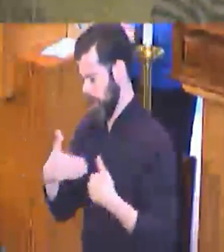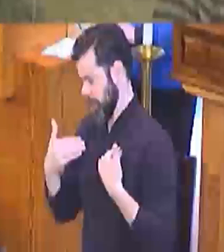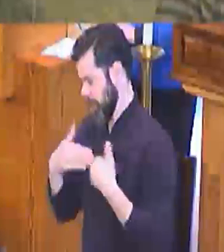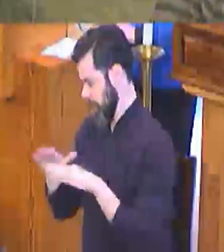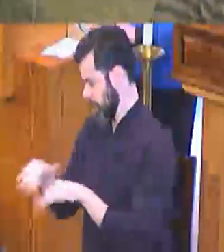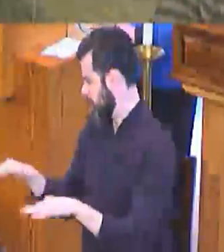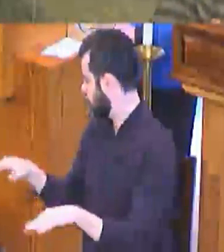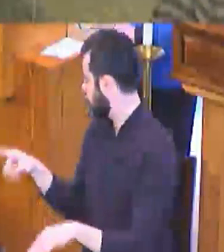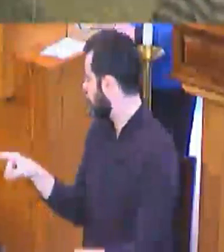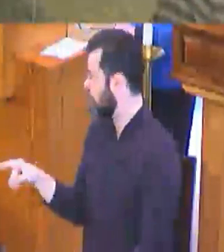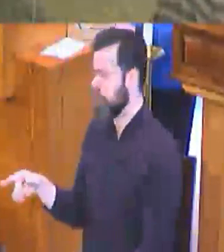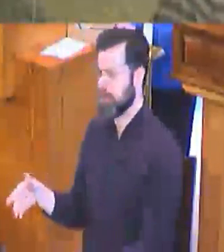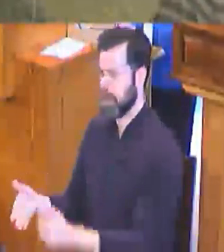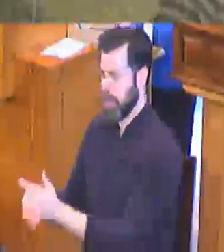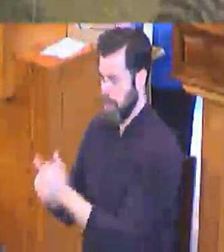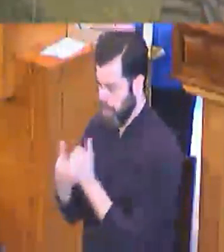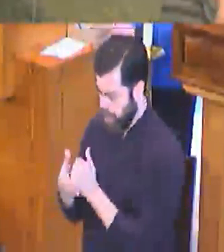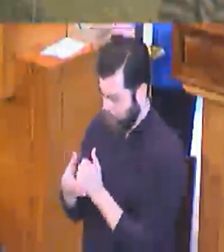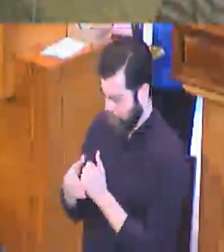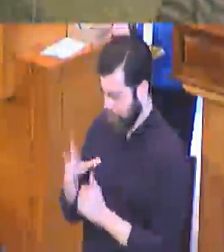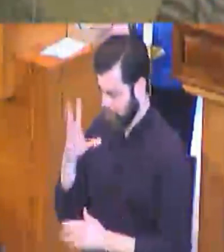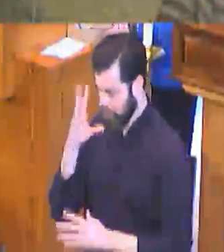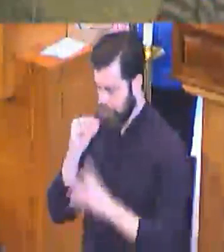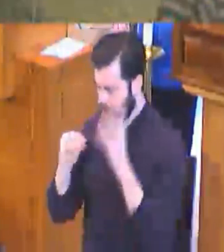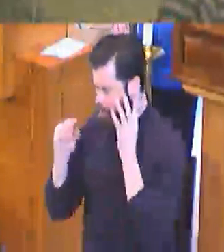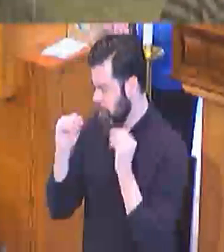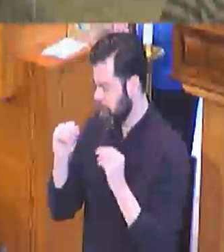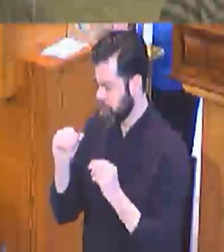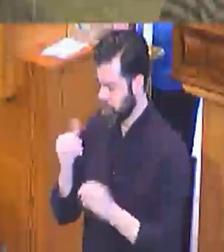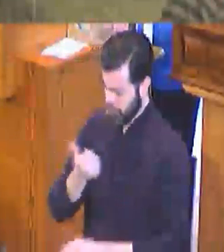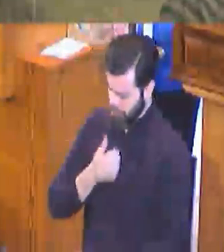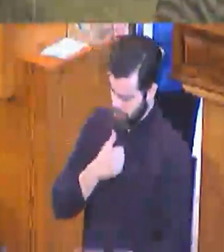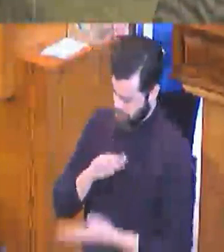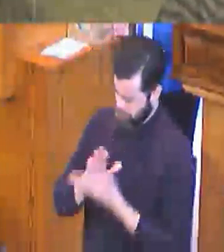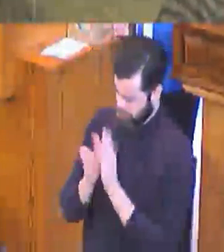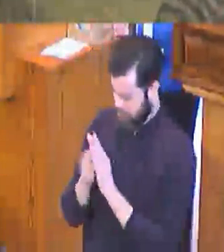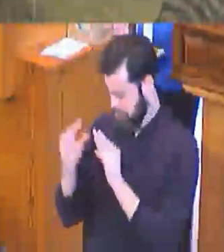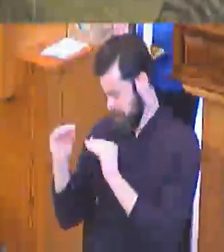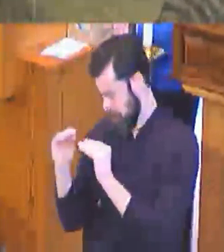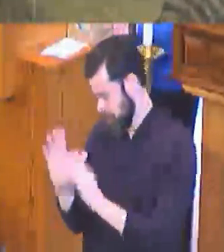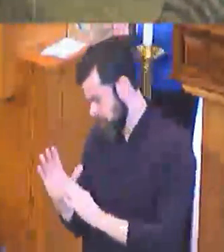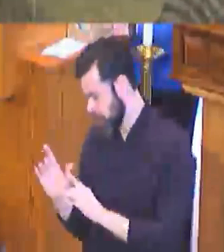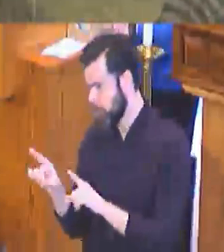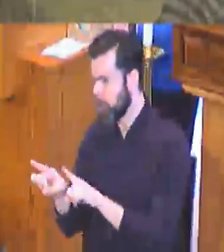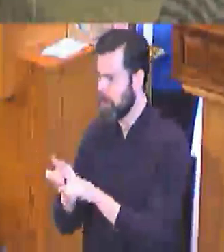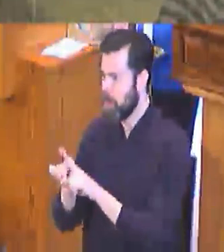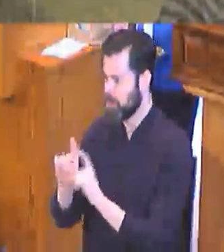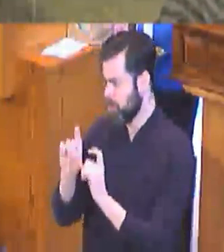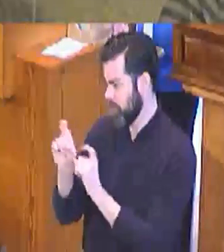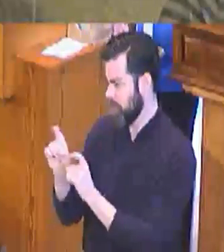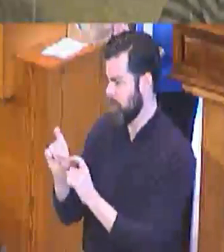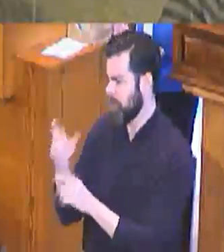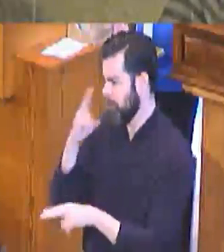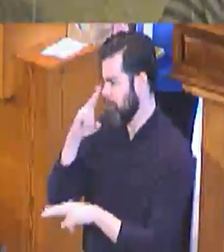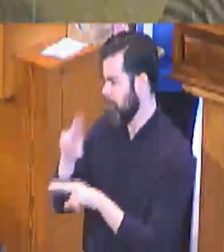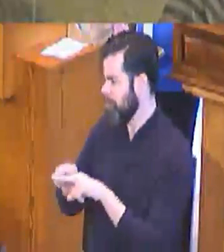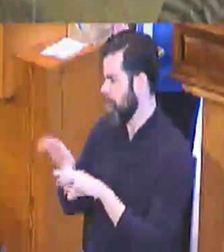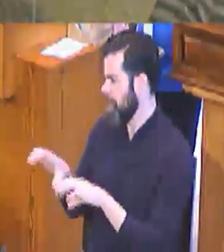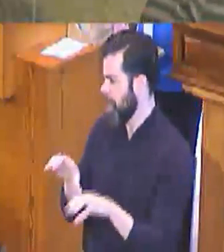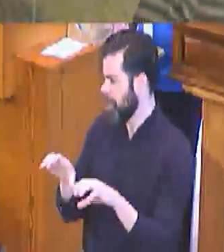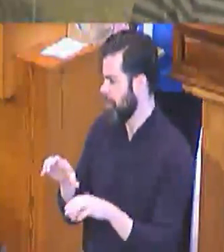know, kind of gives us a growing experience, you know, learn how to be teachers, but then also gives them some fun activities to do, like